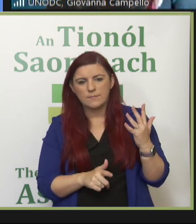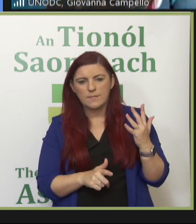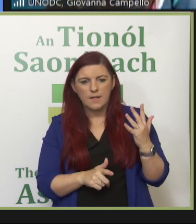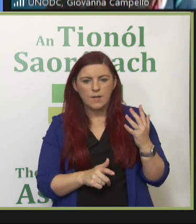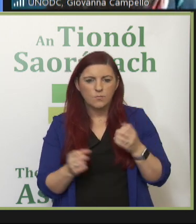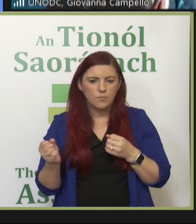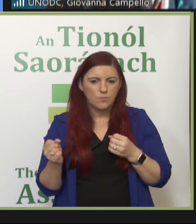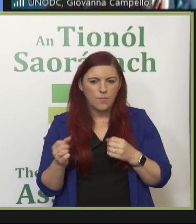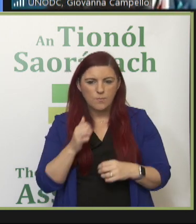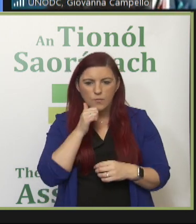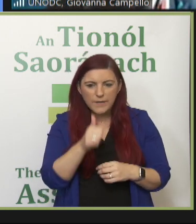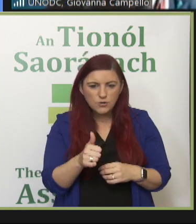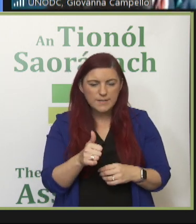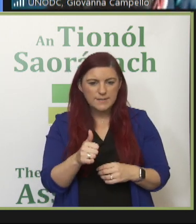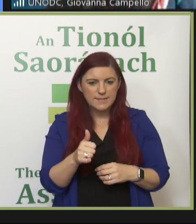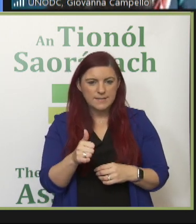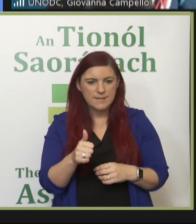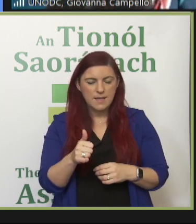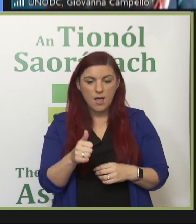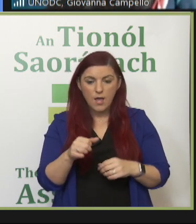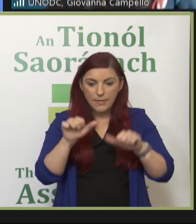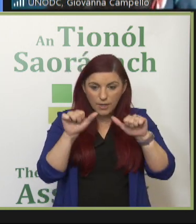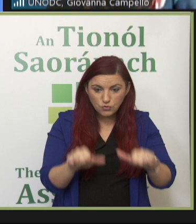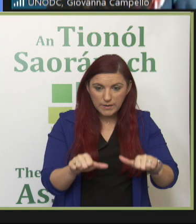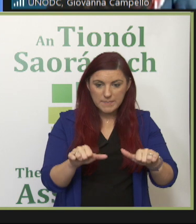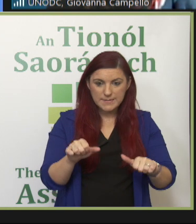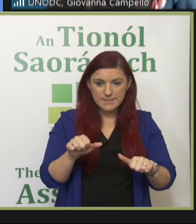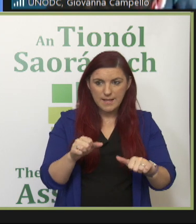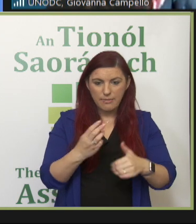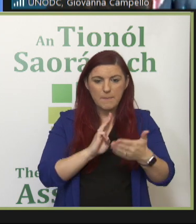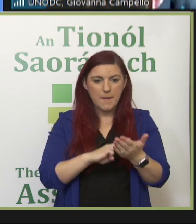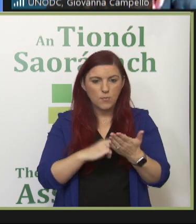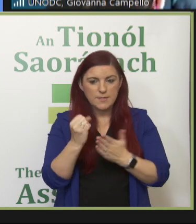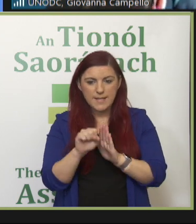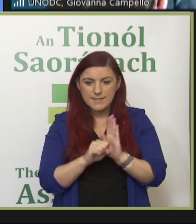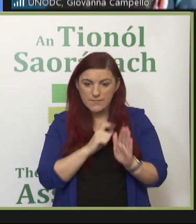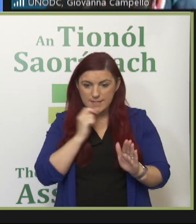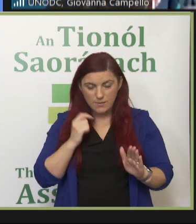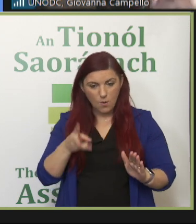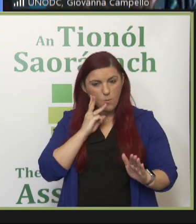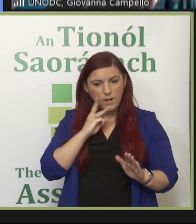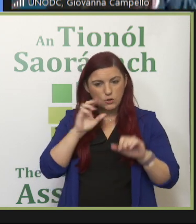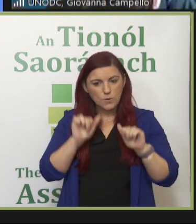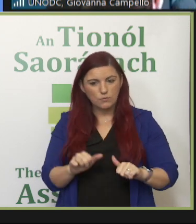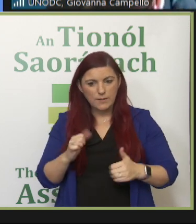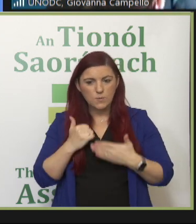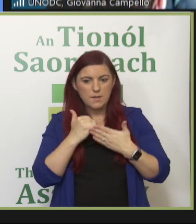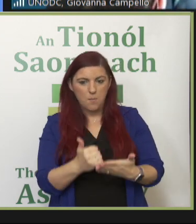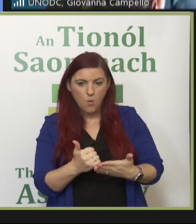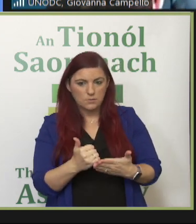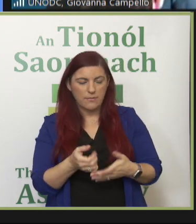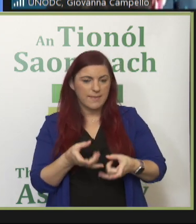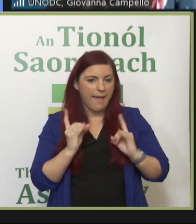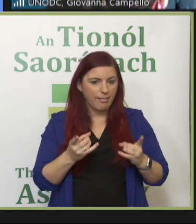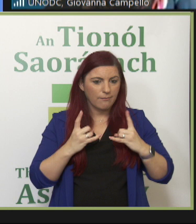the member states have agreed to in order to support the health of humankind as a